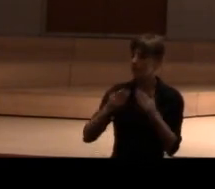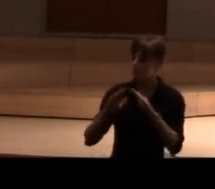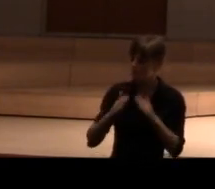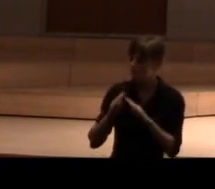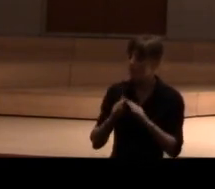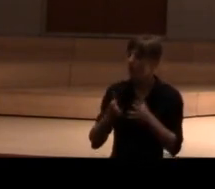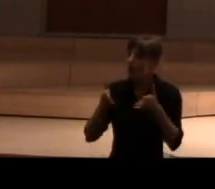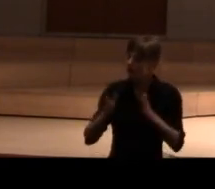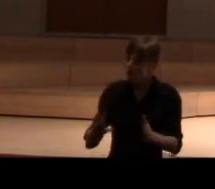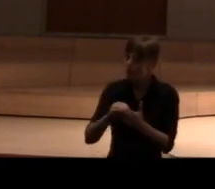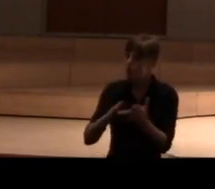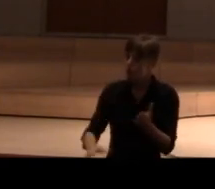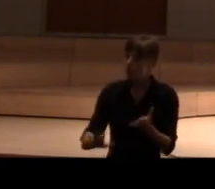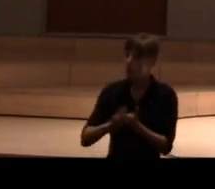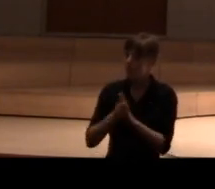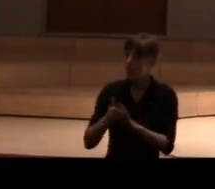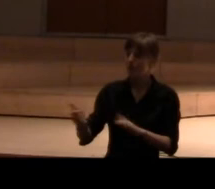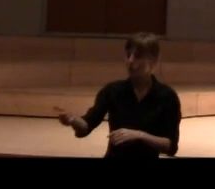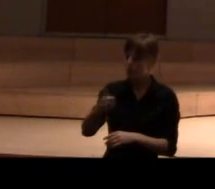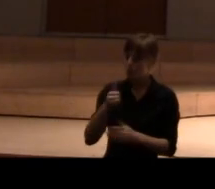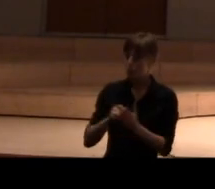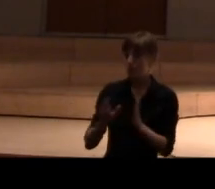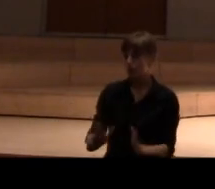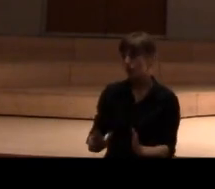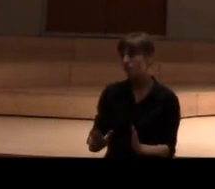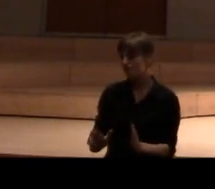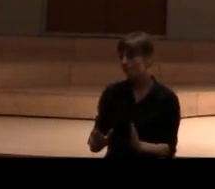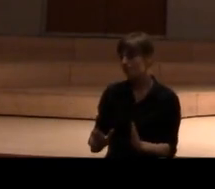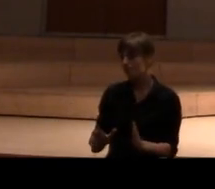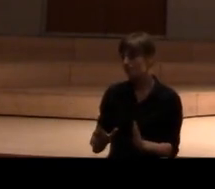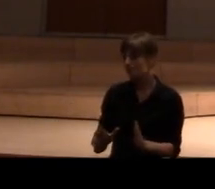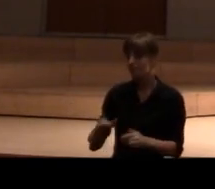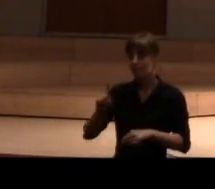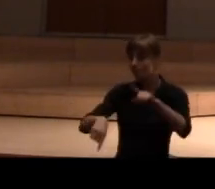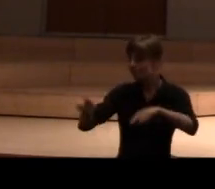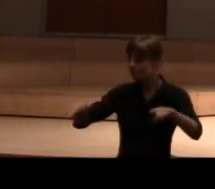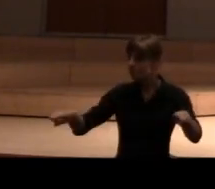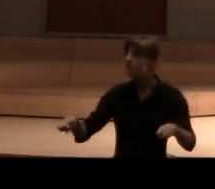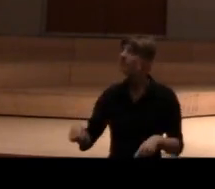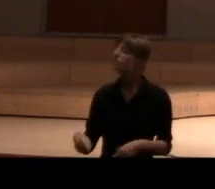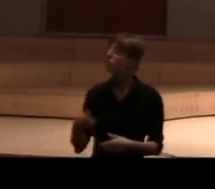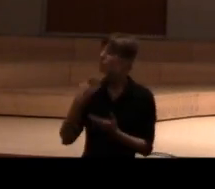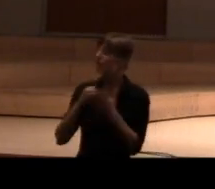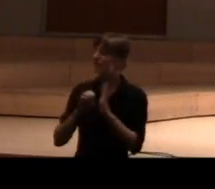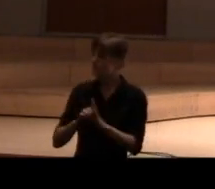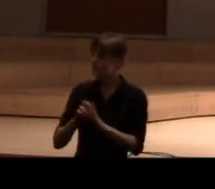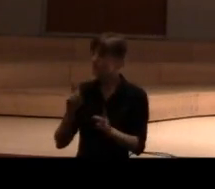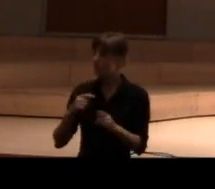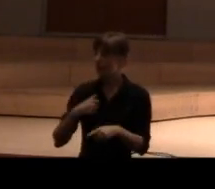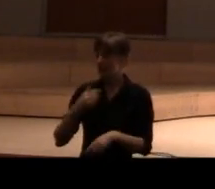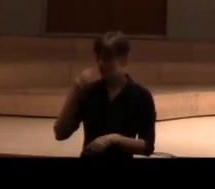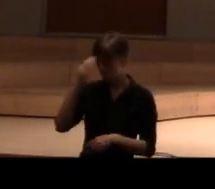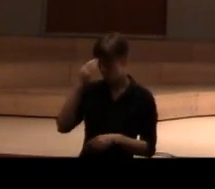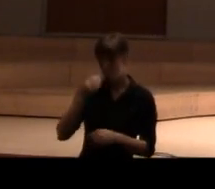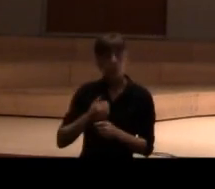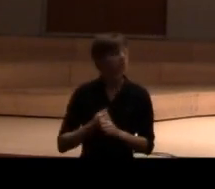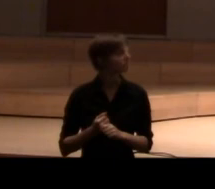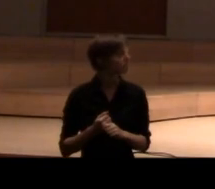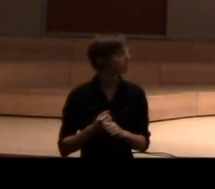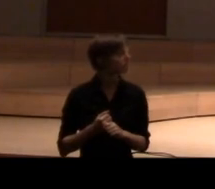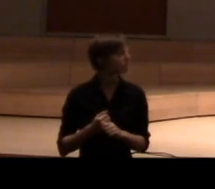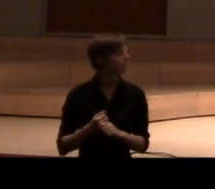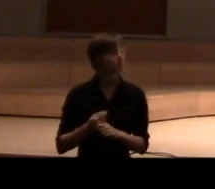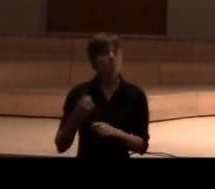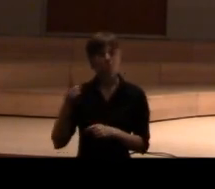to be real writers, too. Perfect examples come from some people that I know. Liam DeLeo in Dubai, Nikhil Goyal in